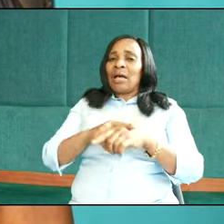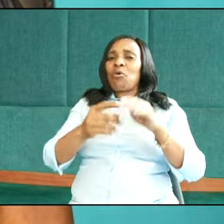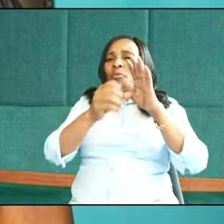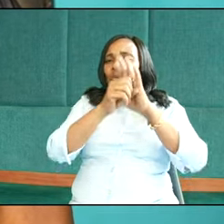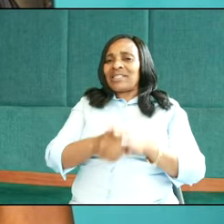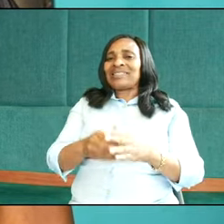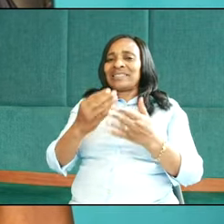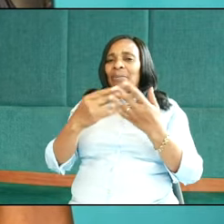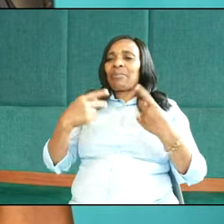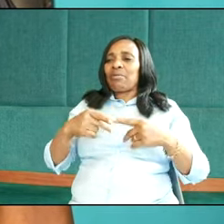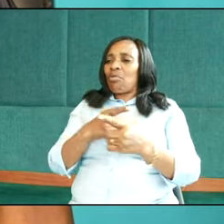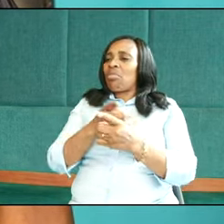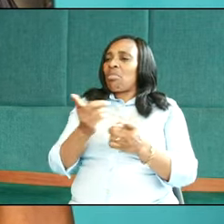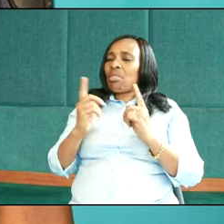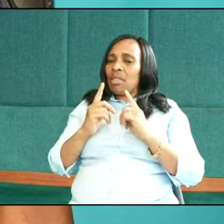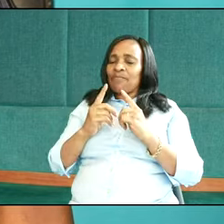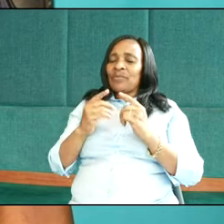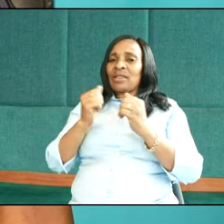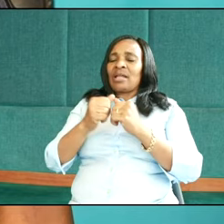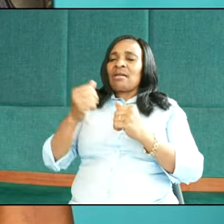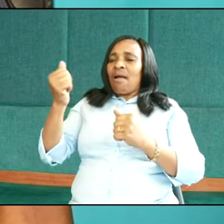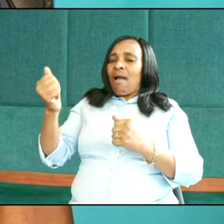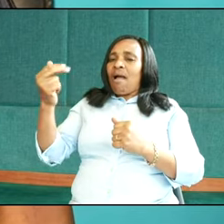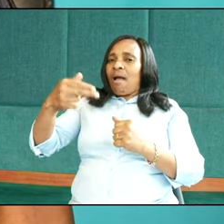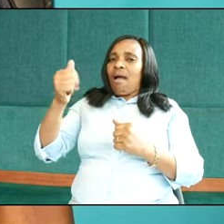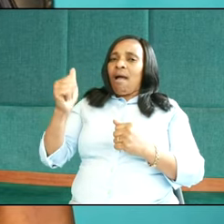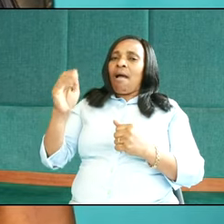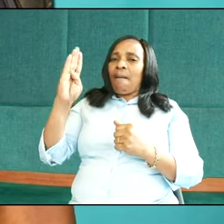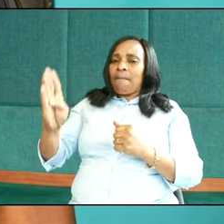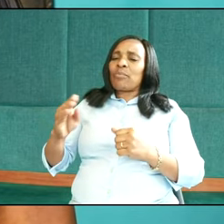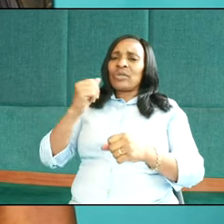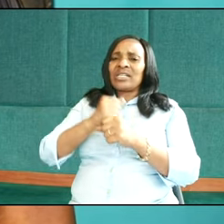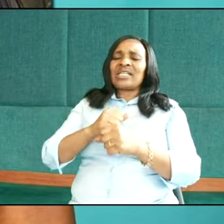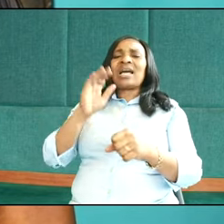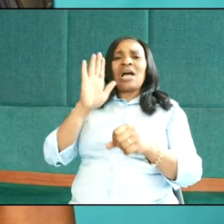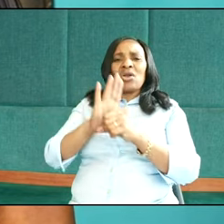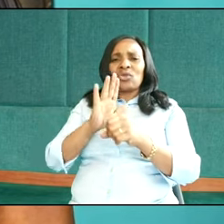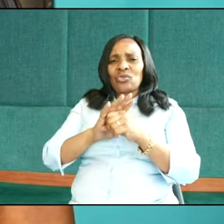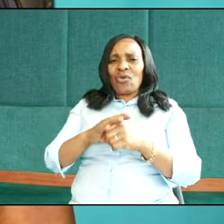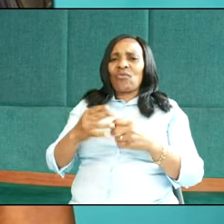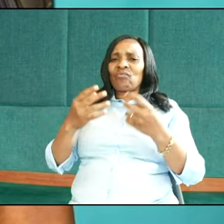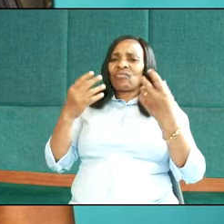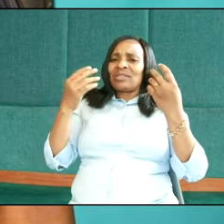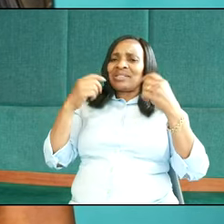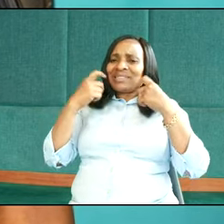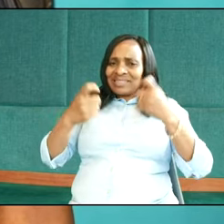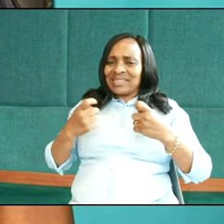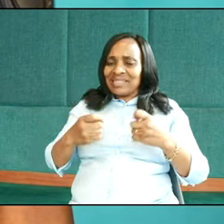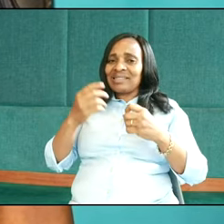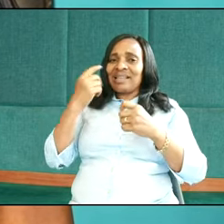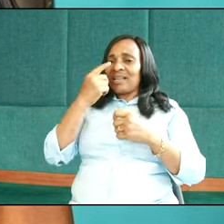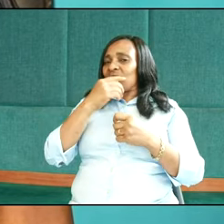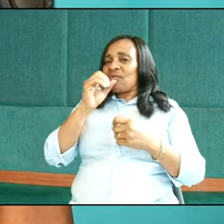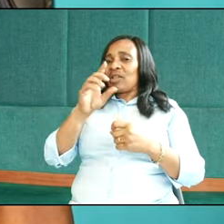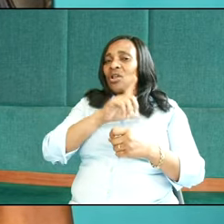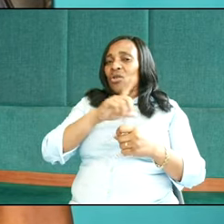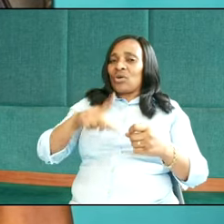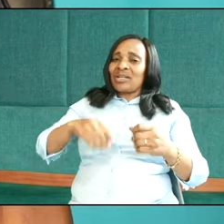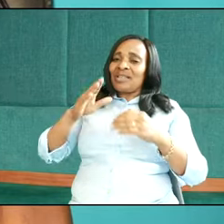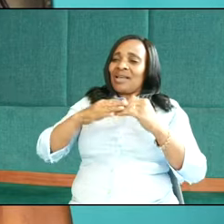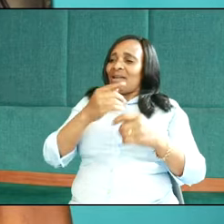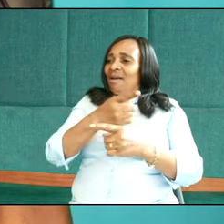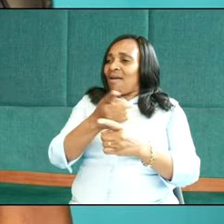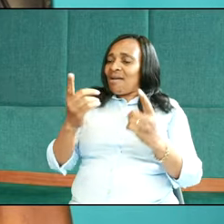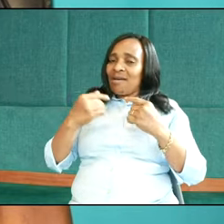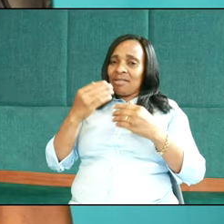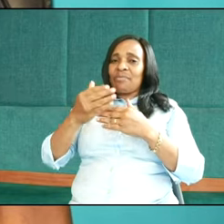some of the people. Ahab, son of Omri, did more evil in the eyes of the Lord than any of those before him. There